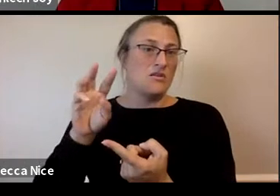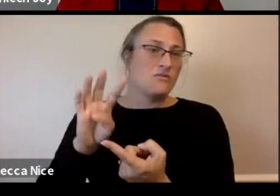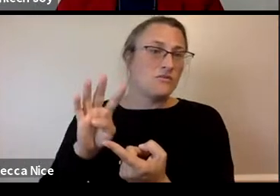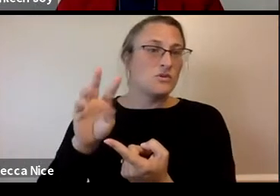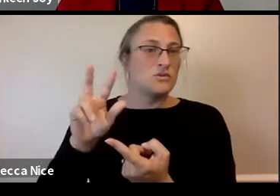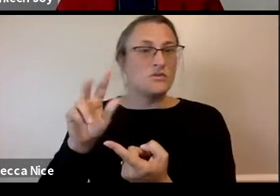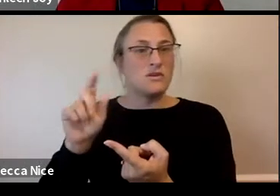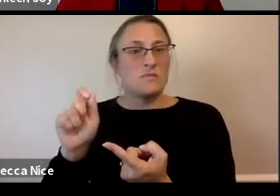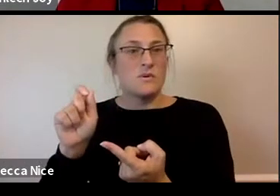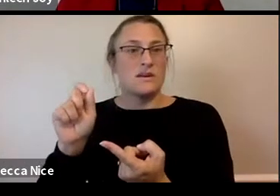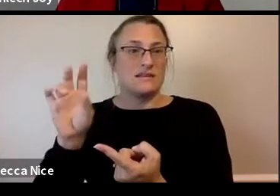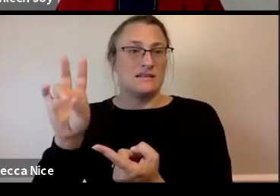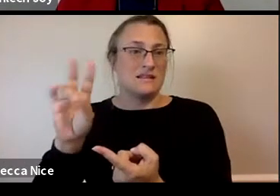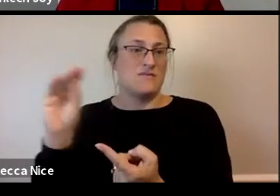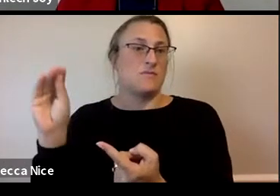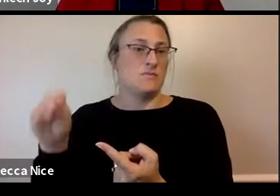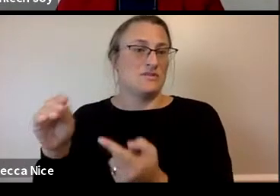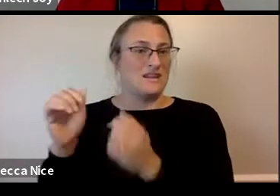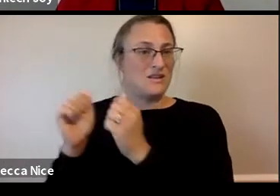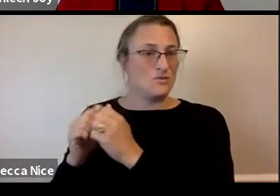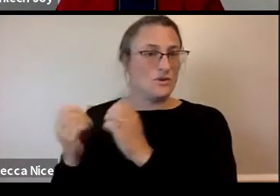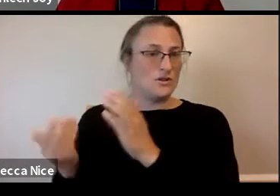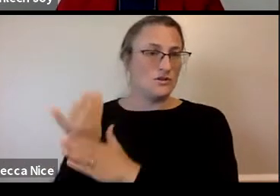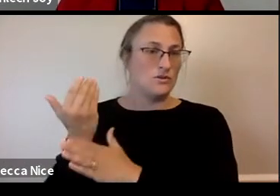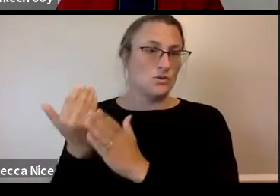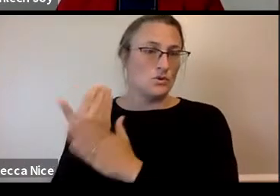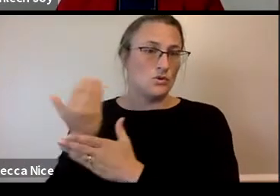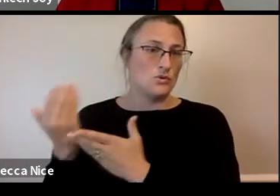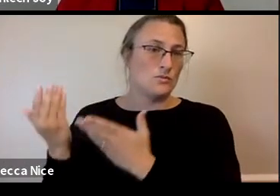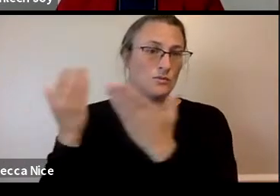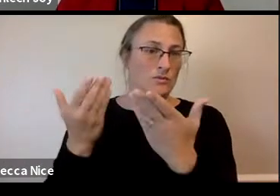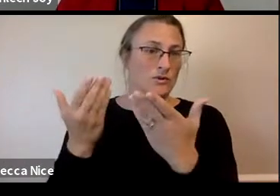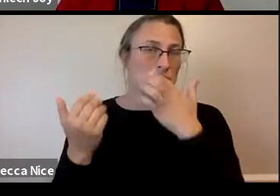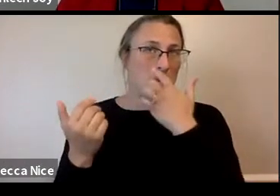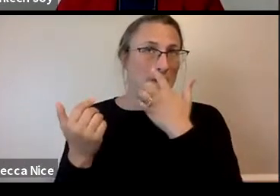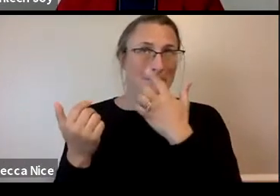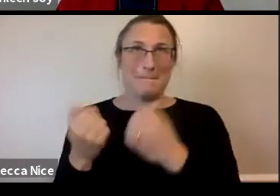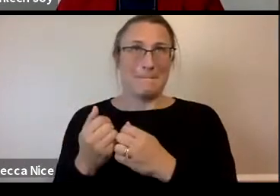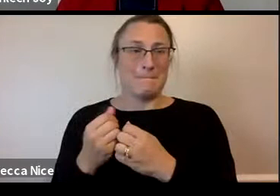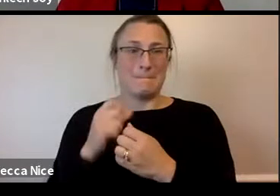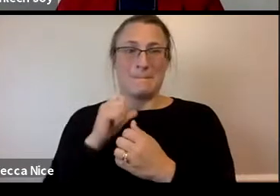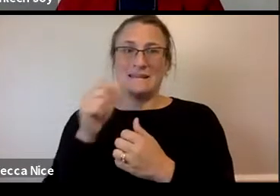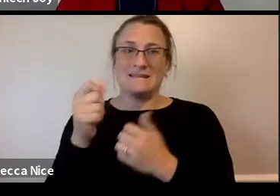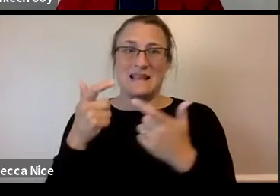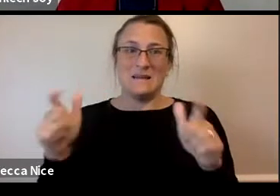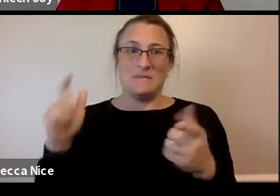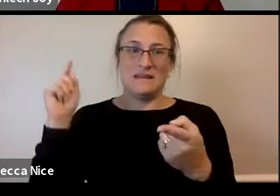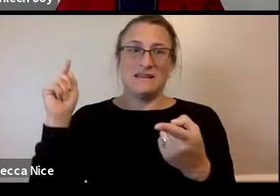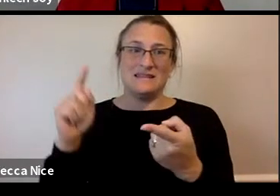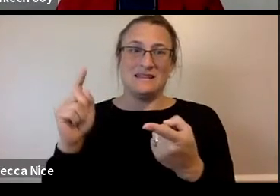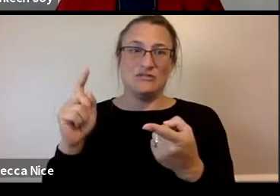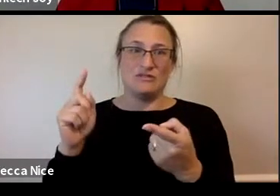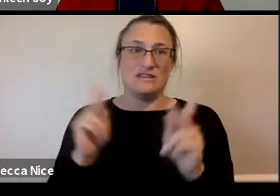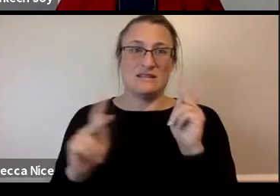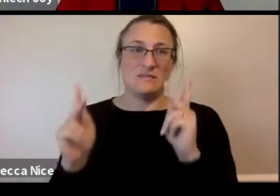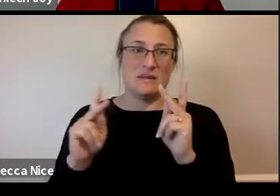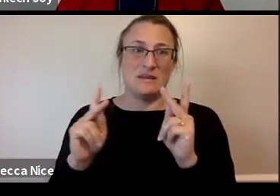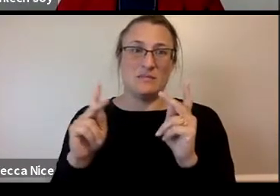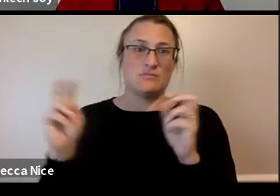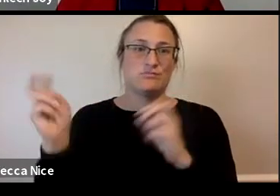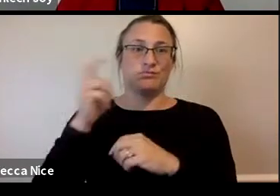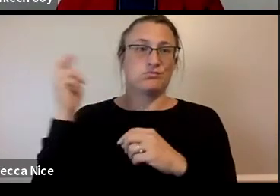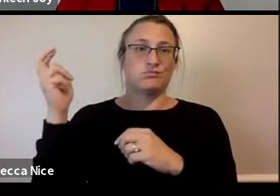43.7% with that shared with this proposal. So that's actually not a big decrease in passengers being moved